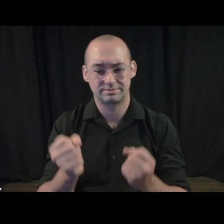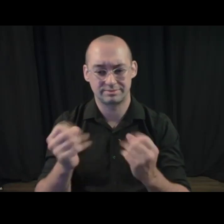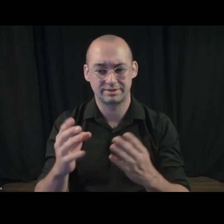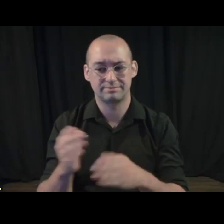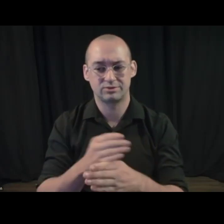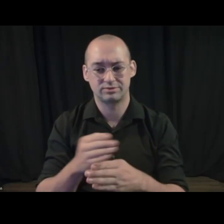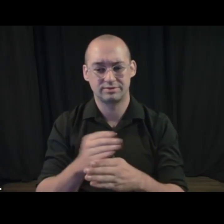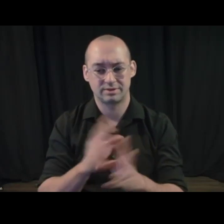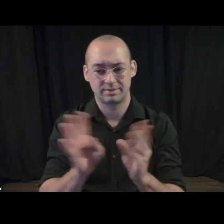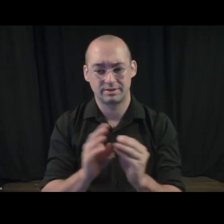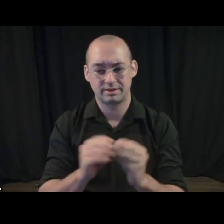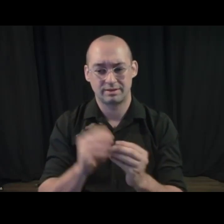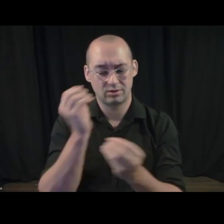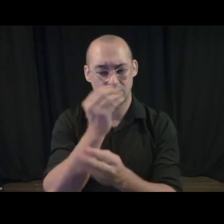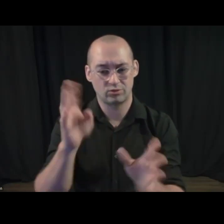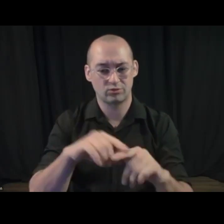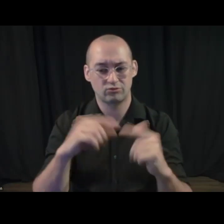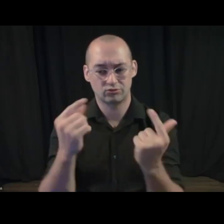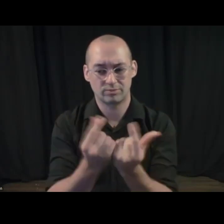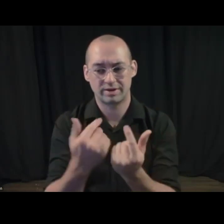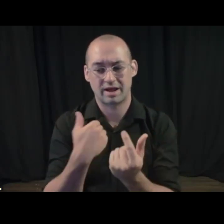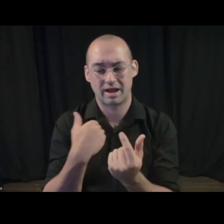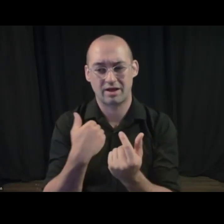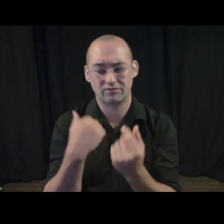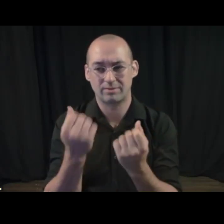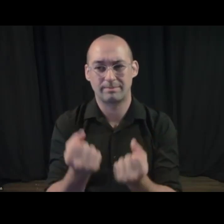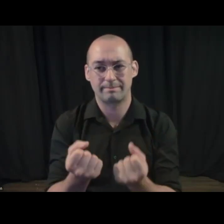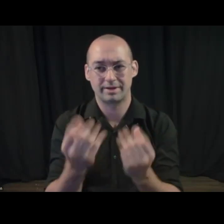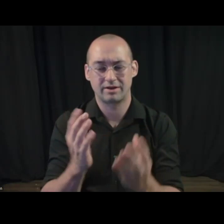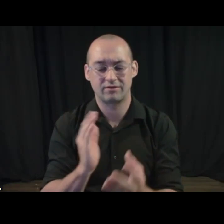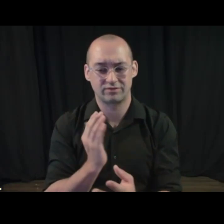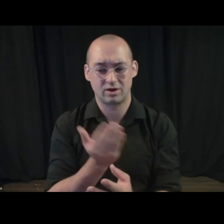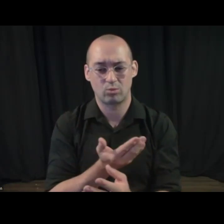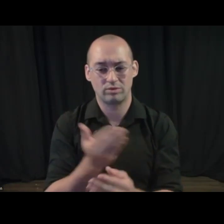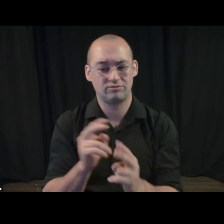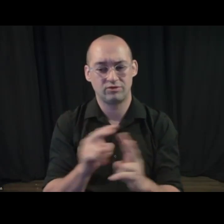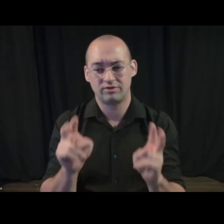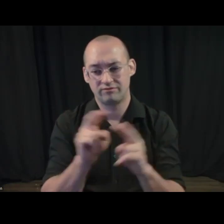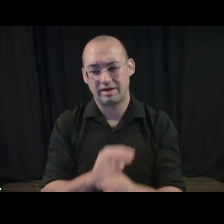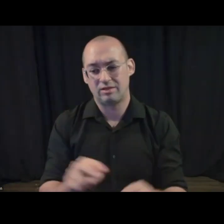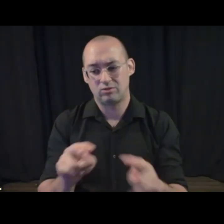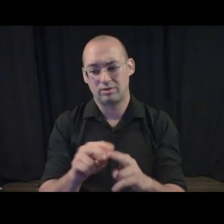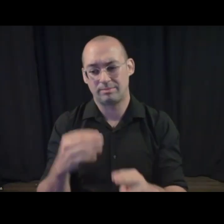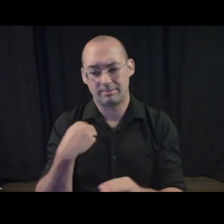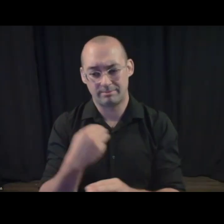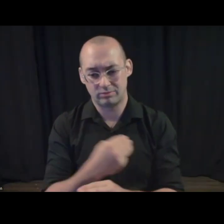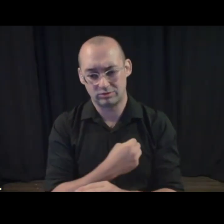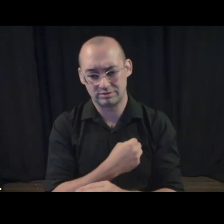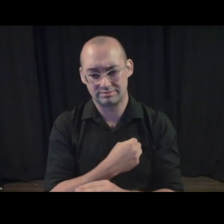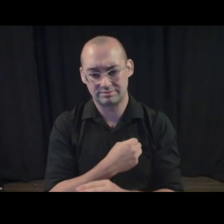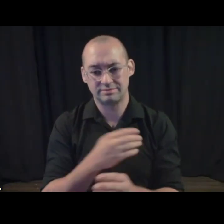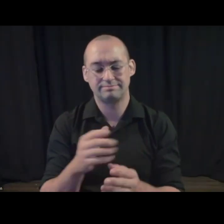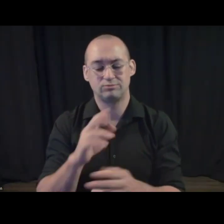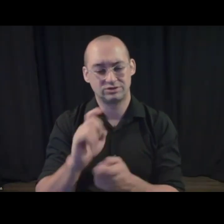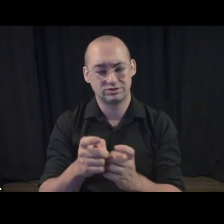to just let the group know we have several of our highly valued members will be cycling off at